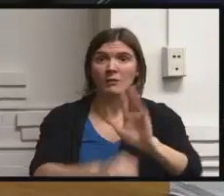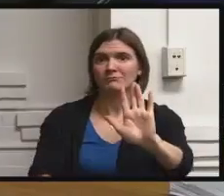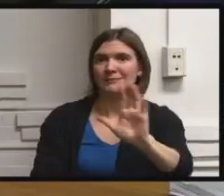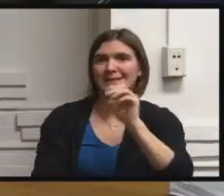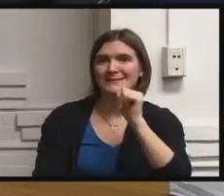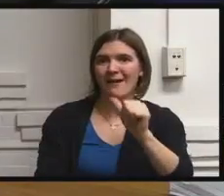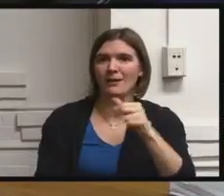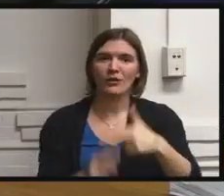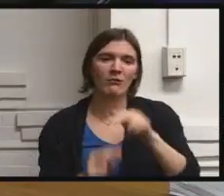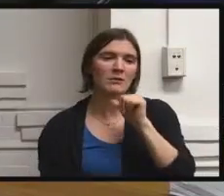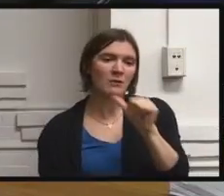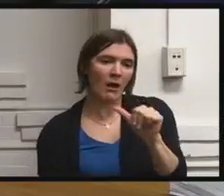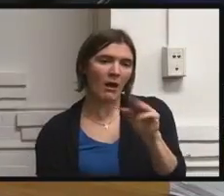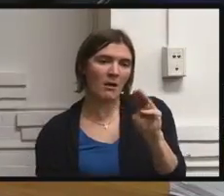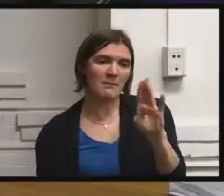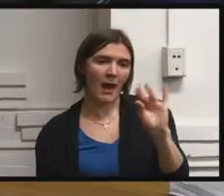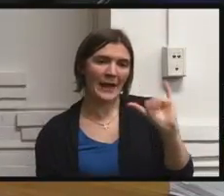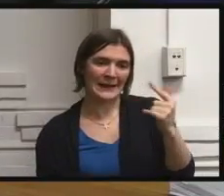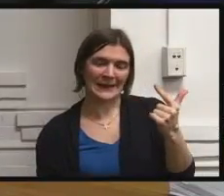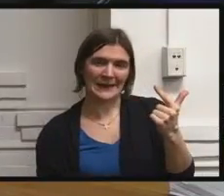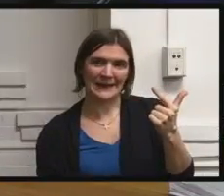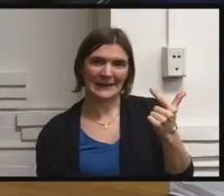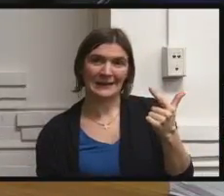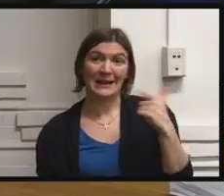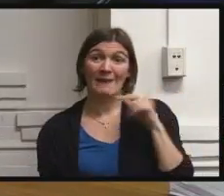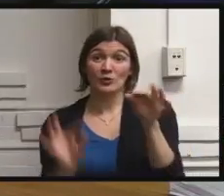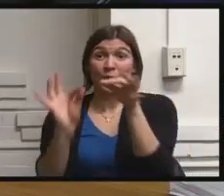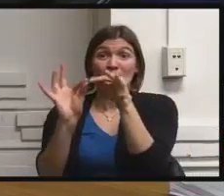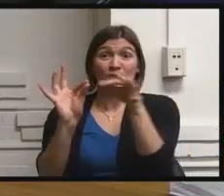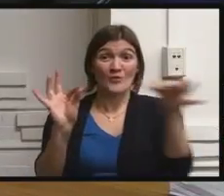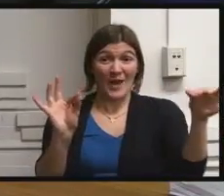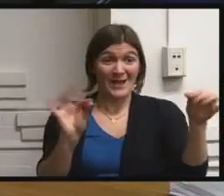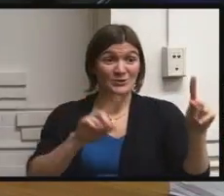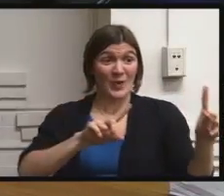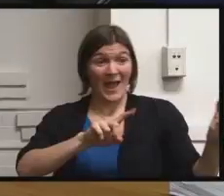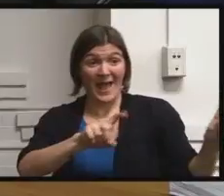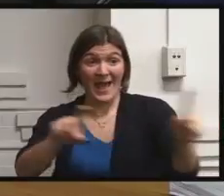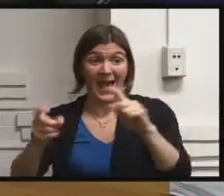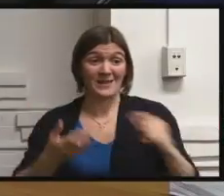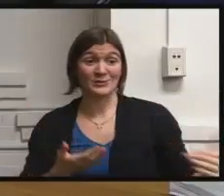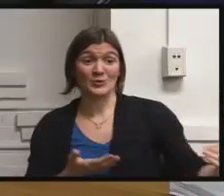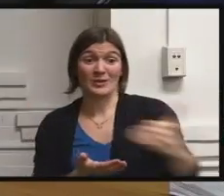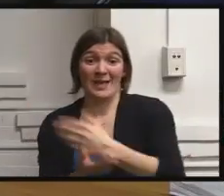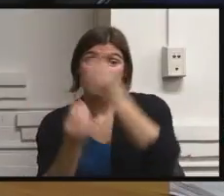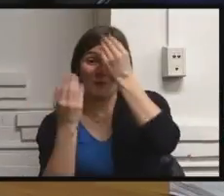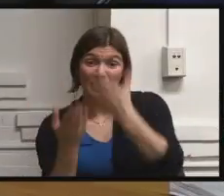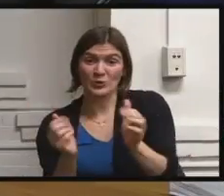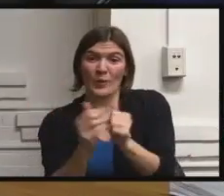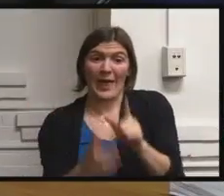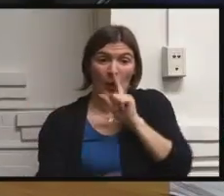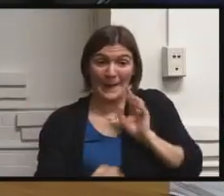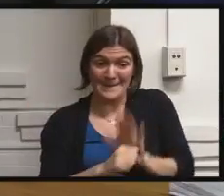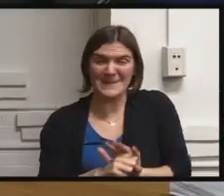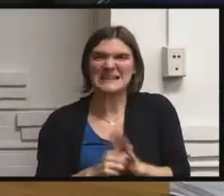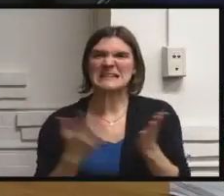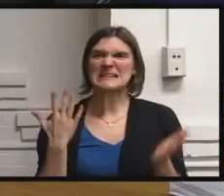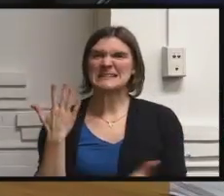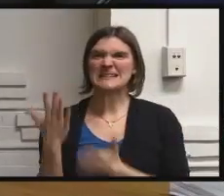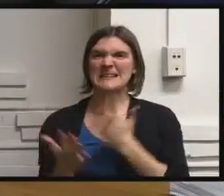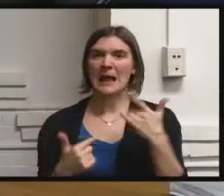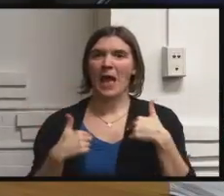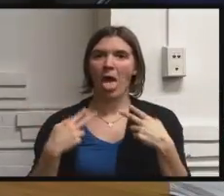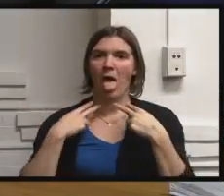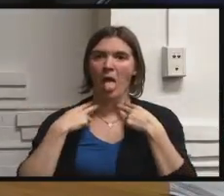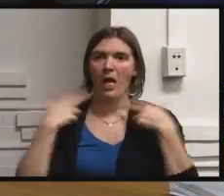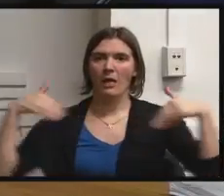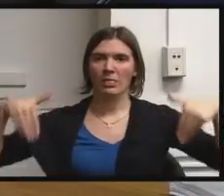item could be phrased in order to gather meaningful input. And I've drawn a blank.